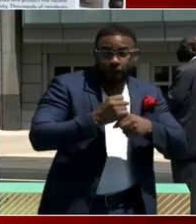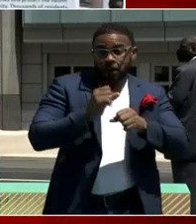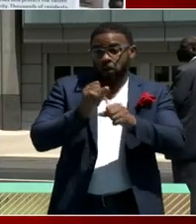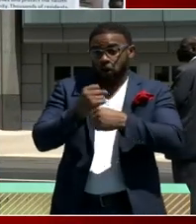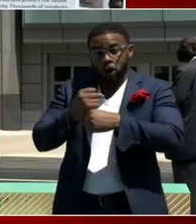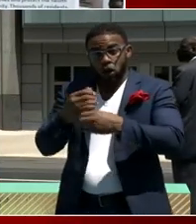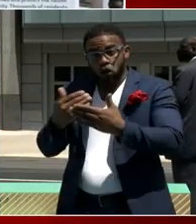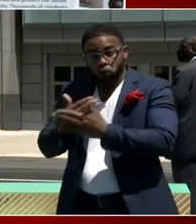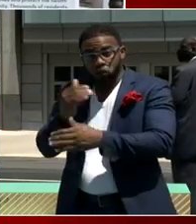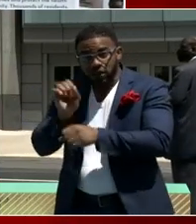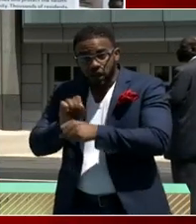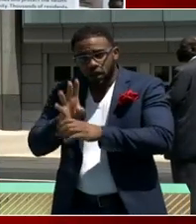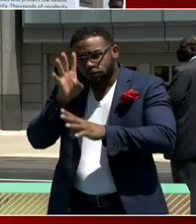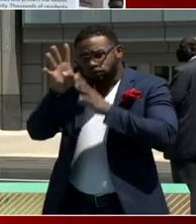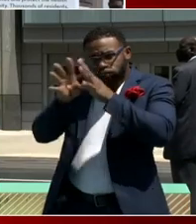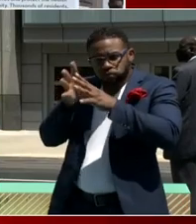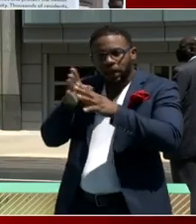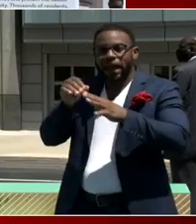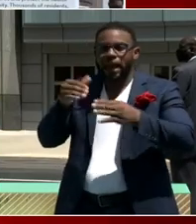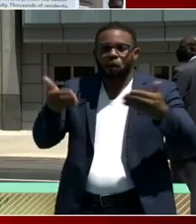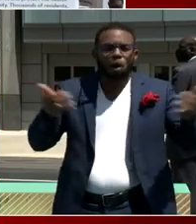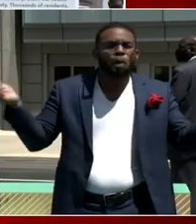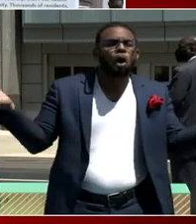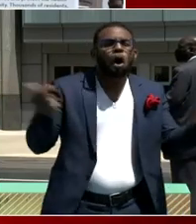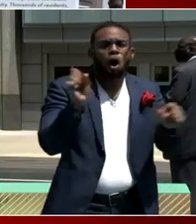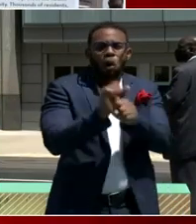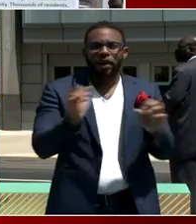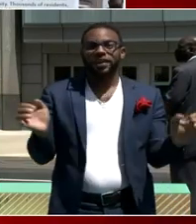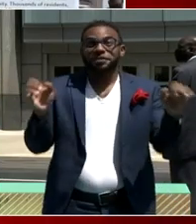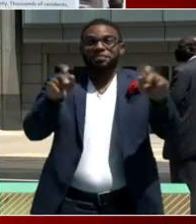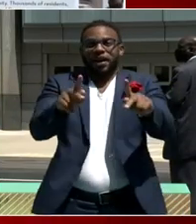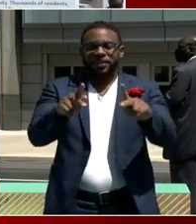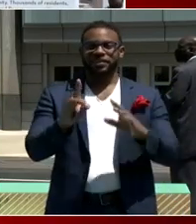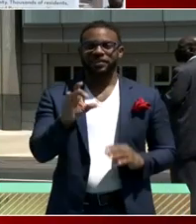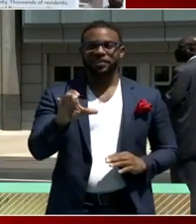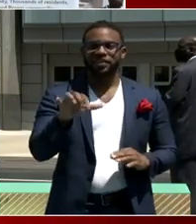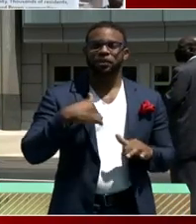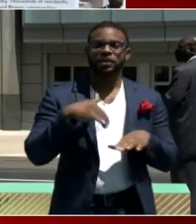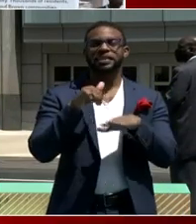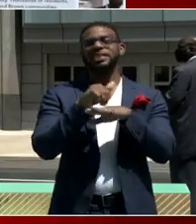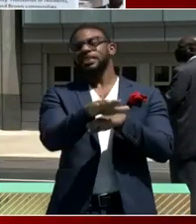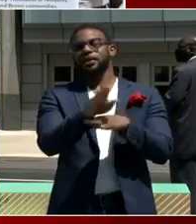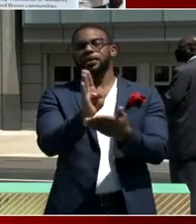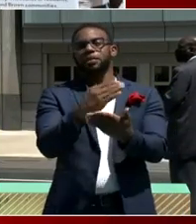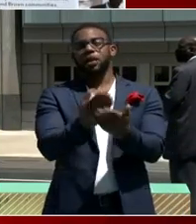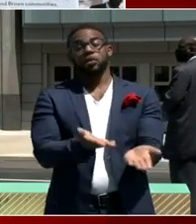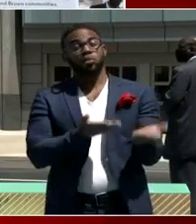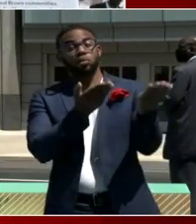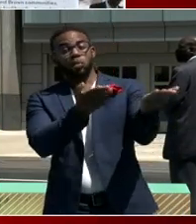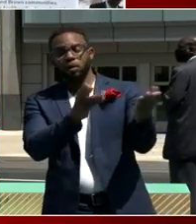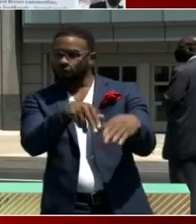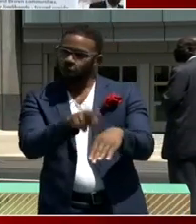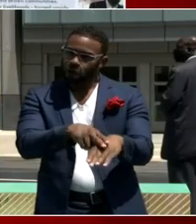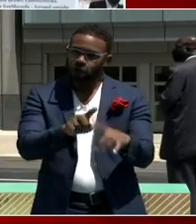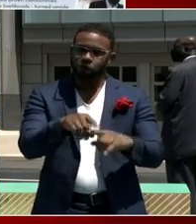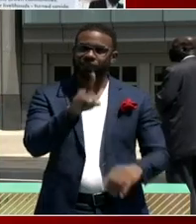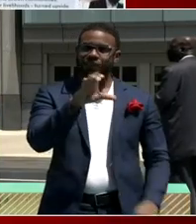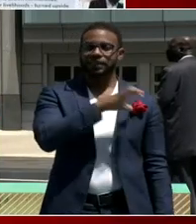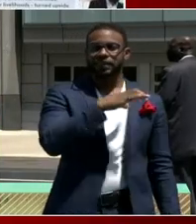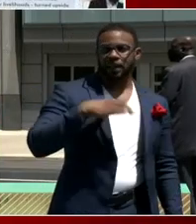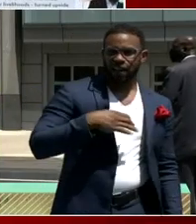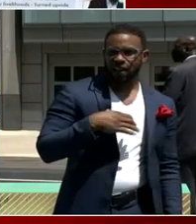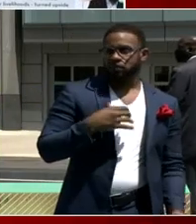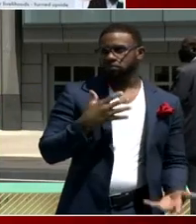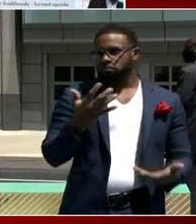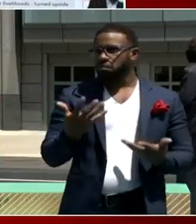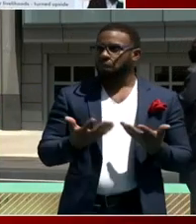new jobs and welcoming all of our workers back. We sent a budget proposal, of course, to the council a